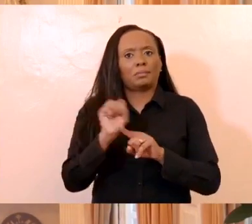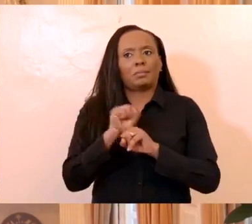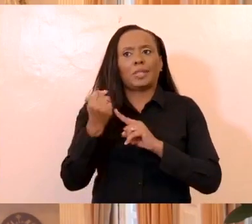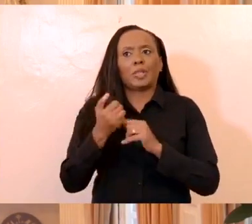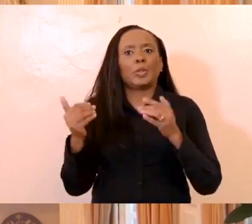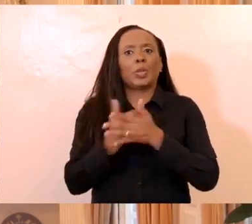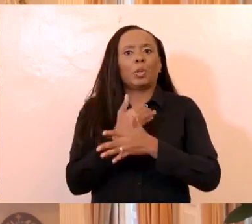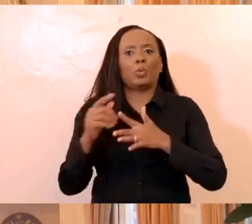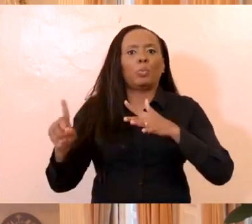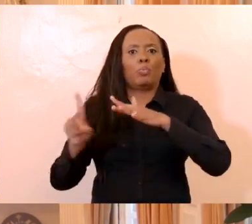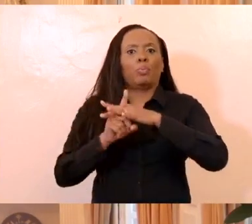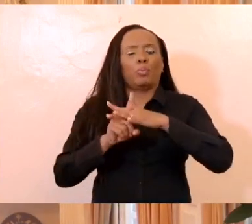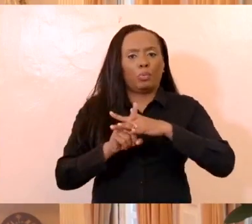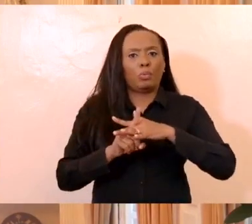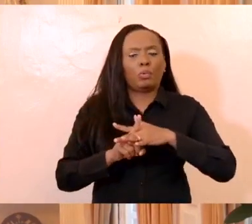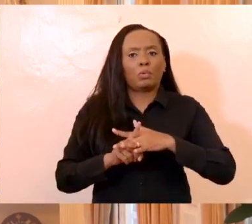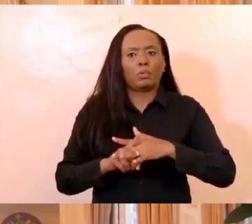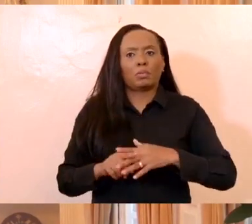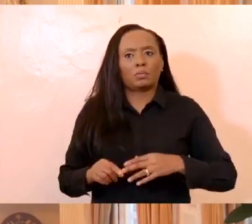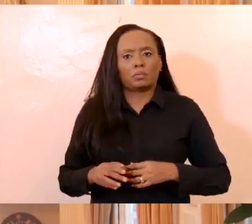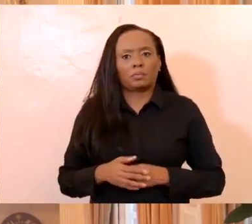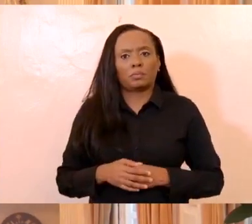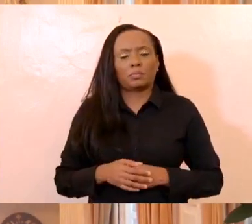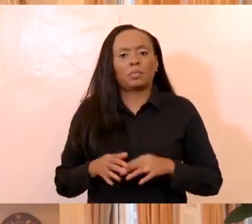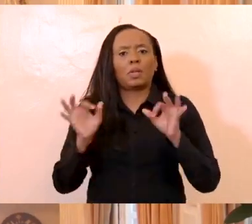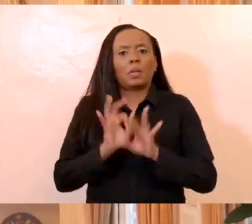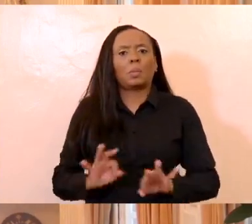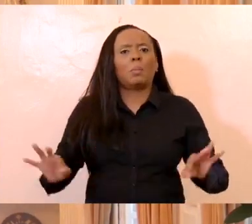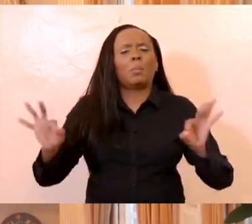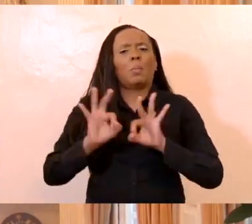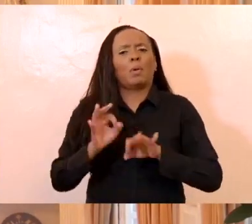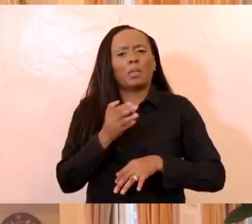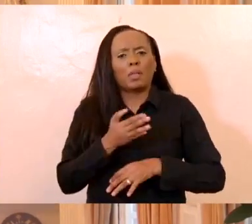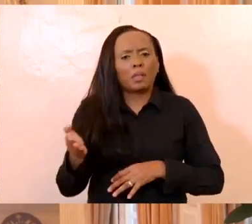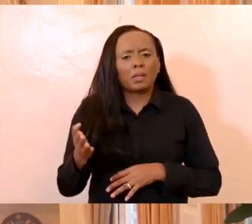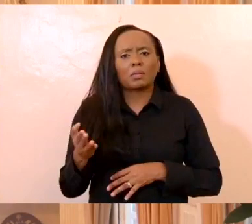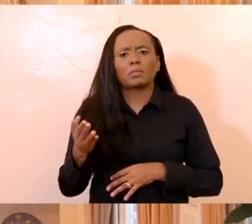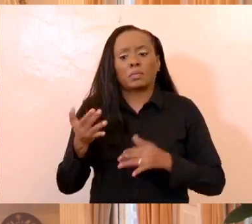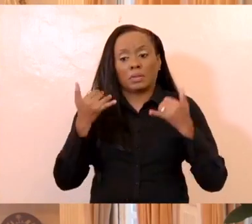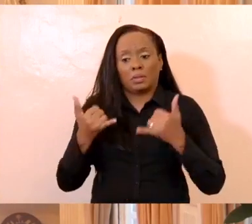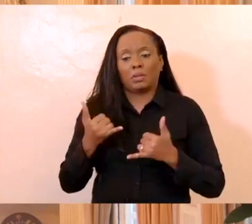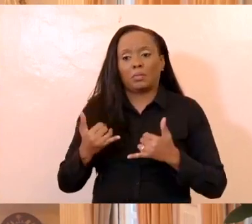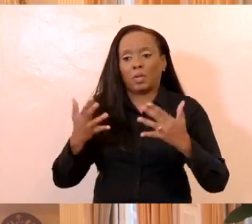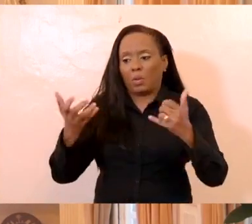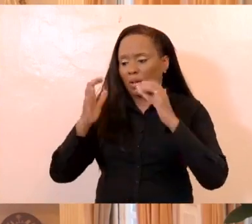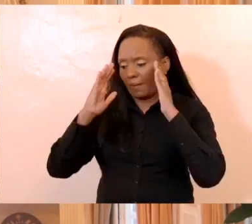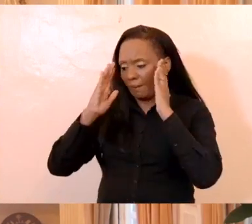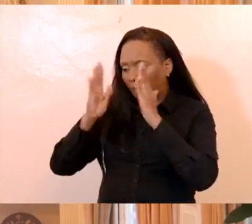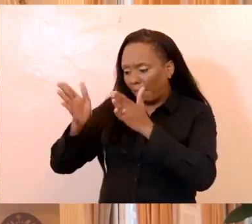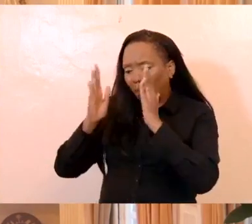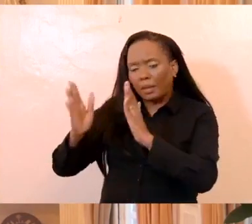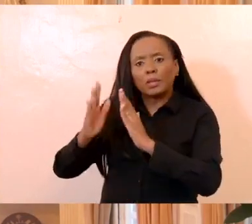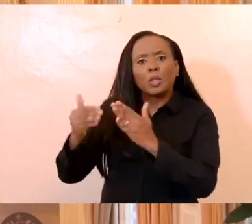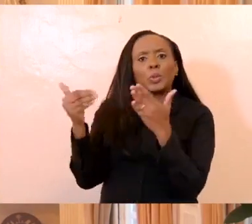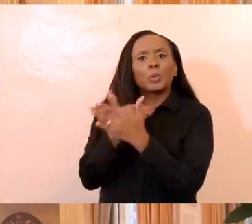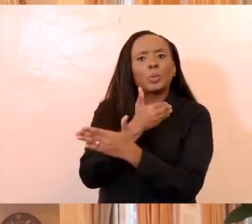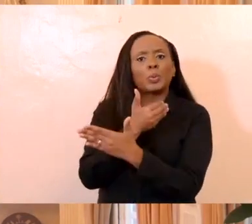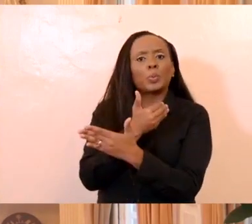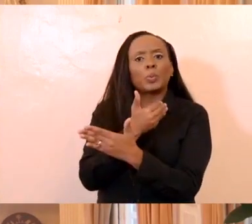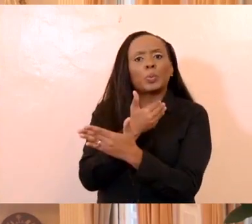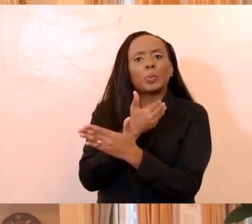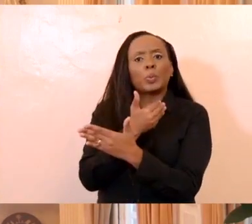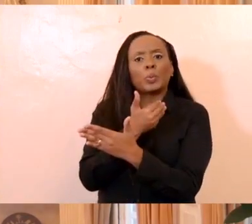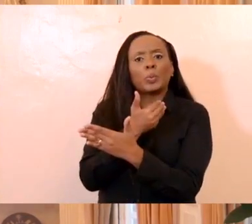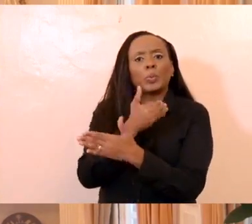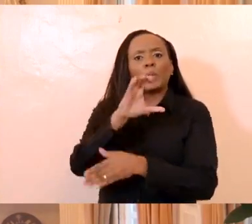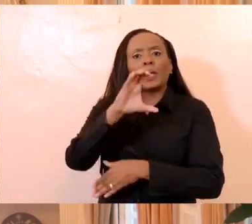new cases. And the important thing for us right now is to focus on new cases, and